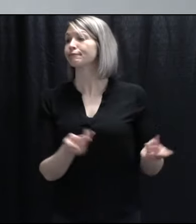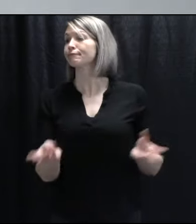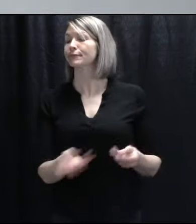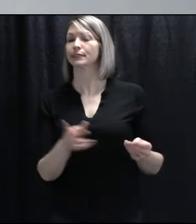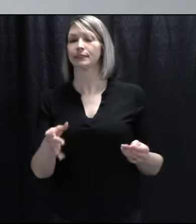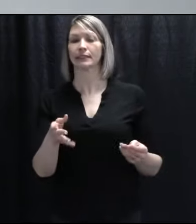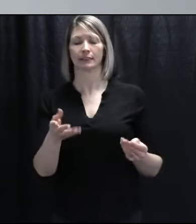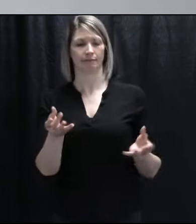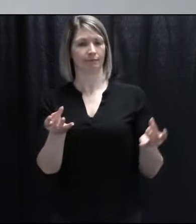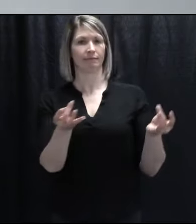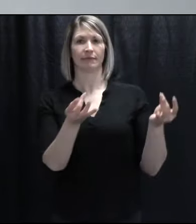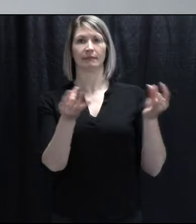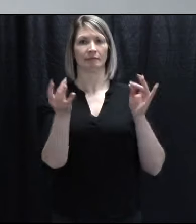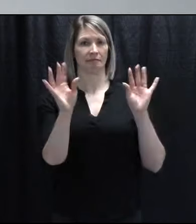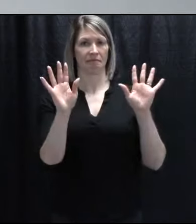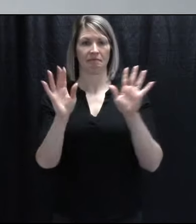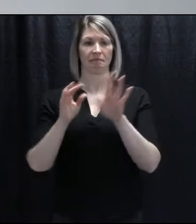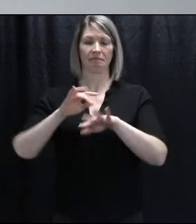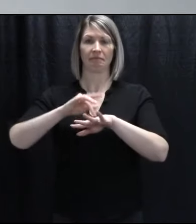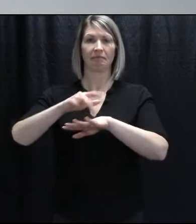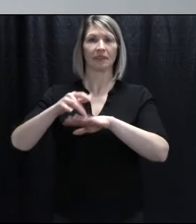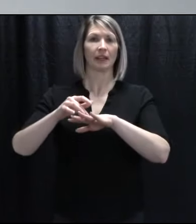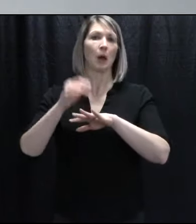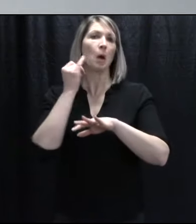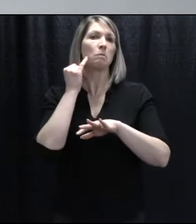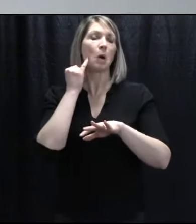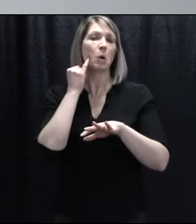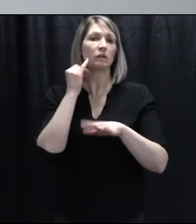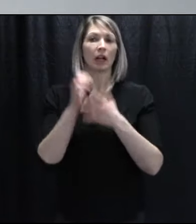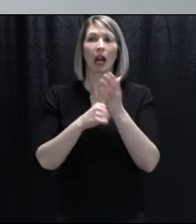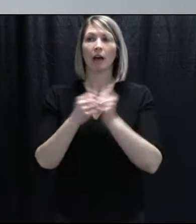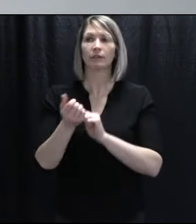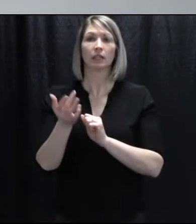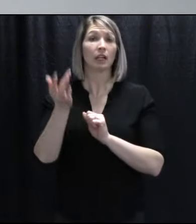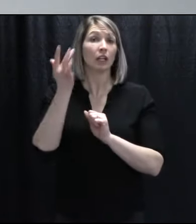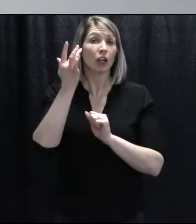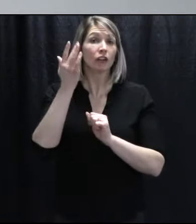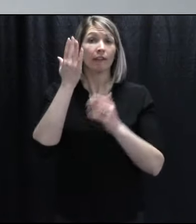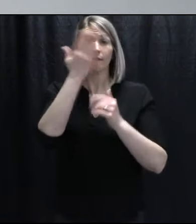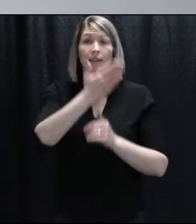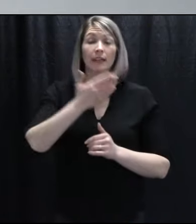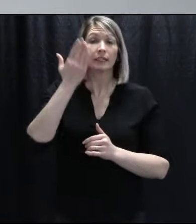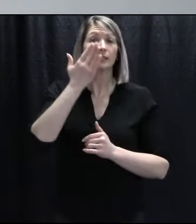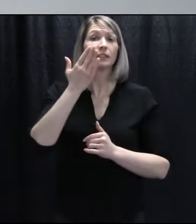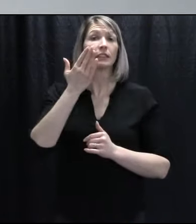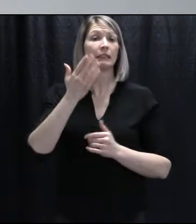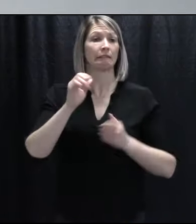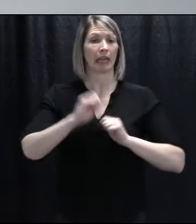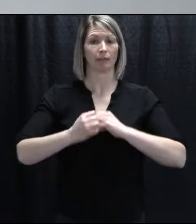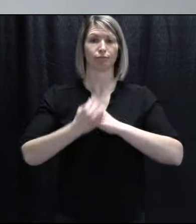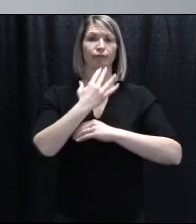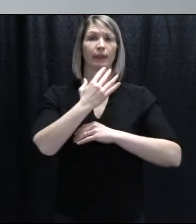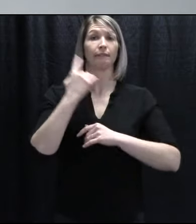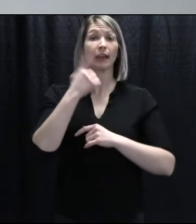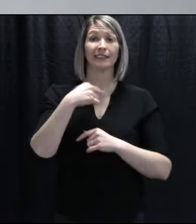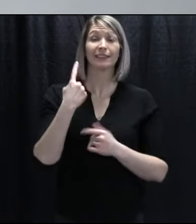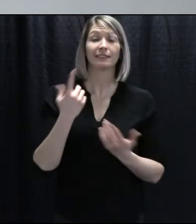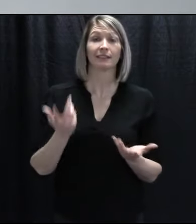that. So if you touch your face while you have gloves on, you're still transferring potential germs to your face.